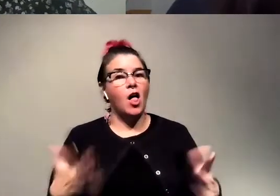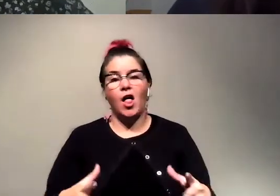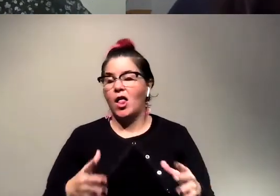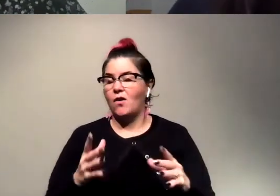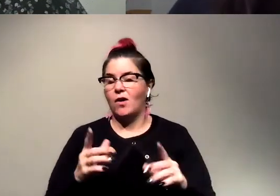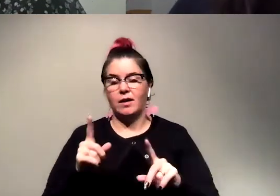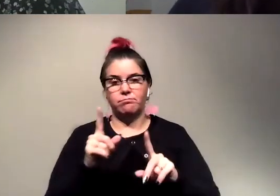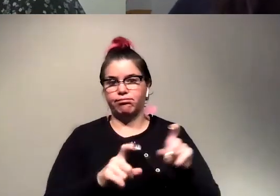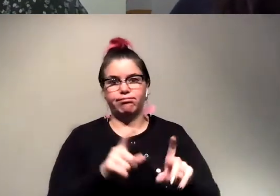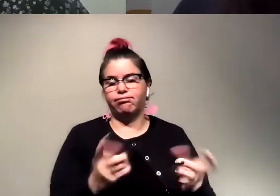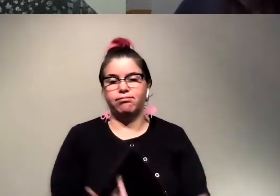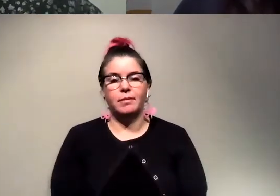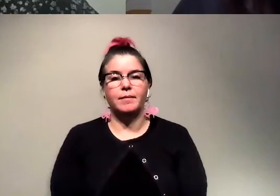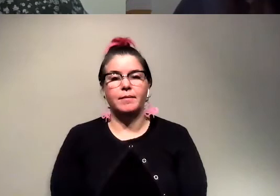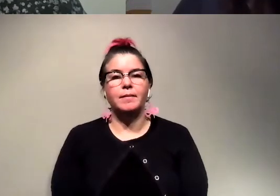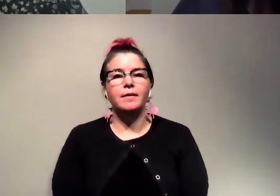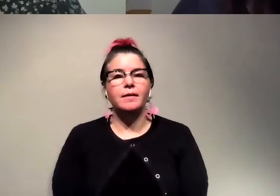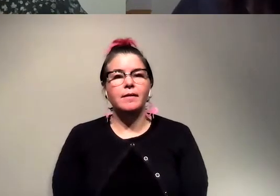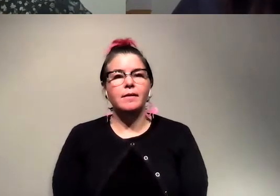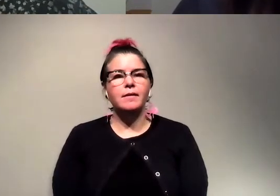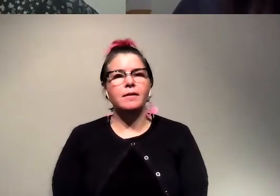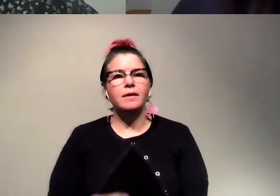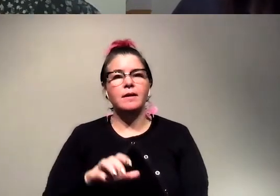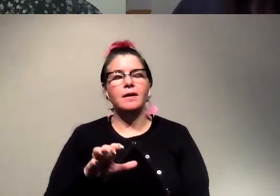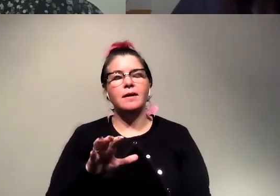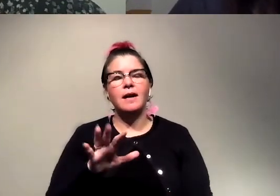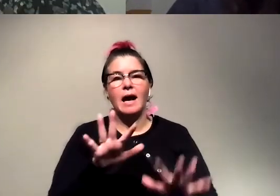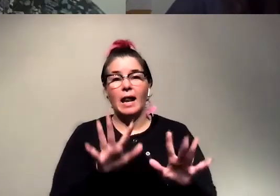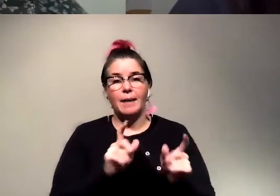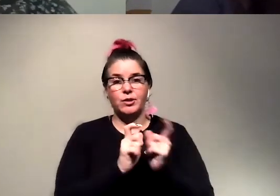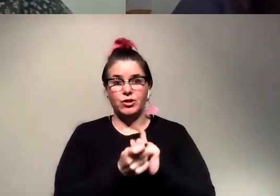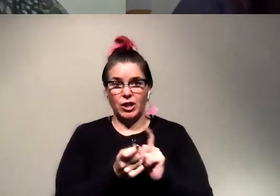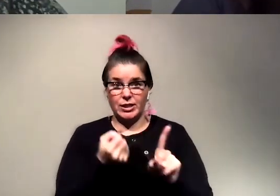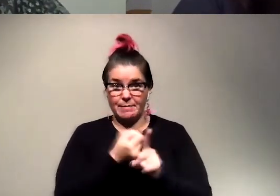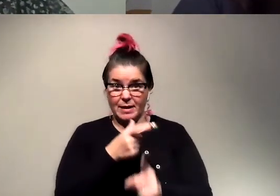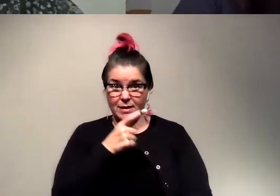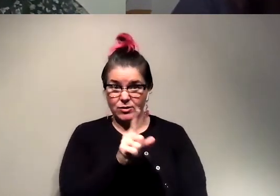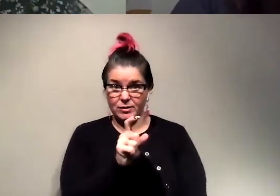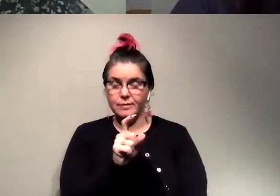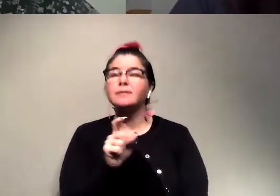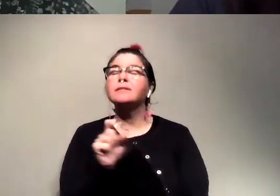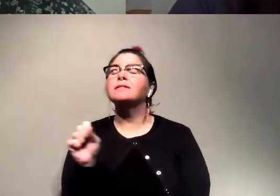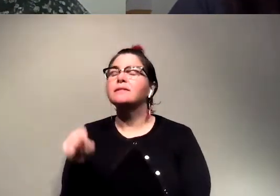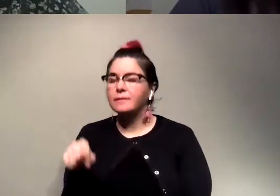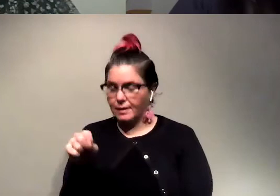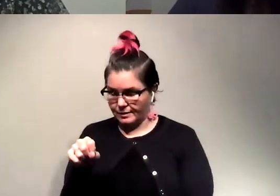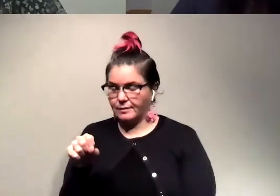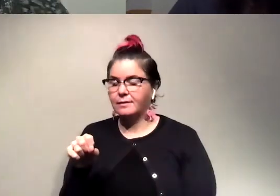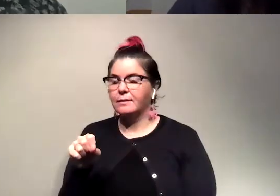problem. Is climate change affecting lizards at all? Yes, climate change is affecting